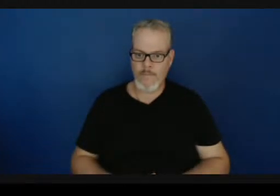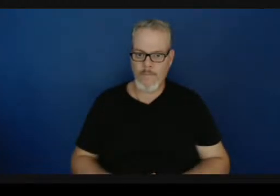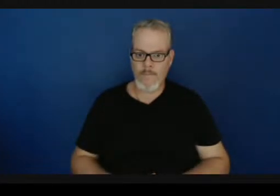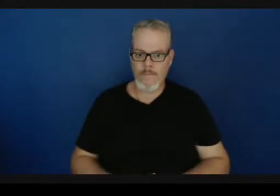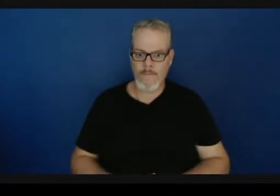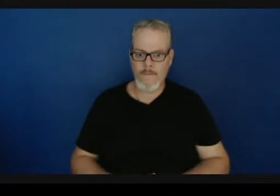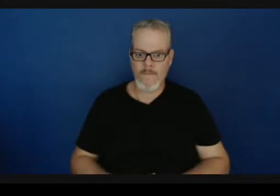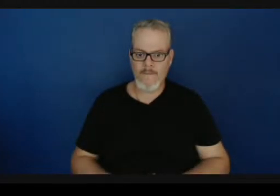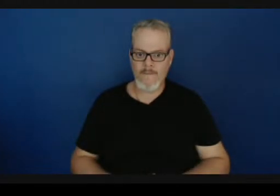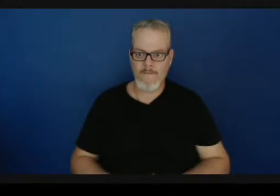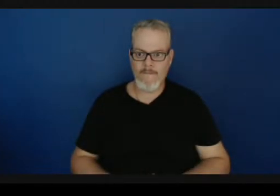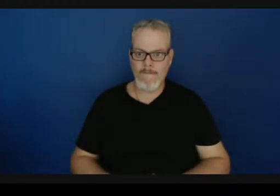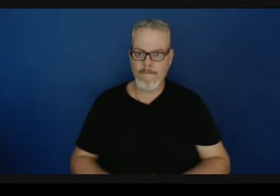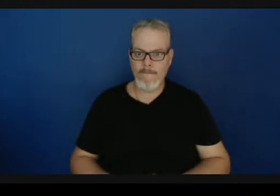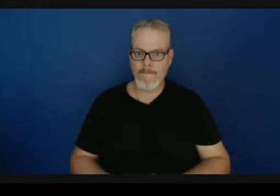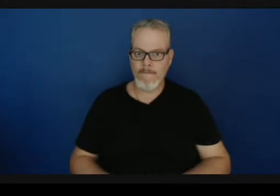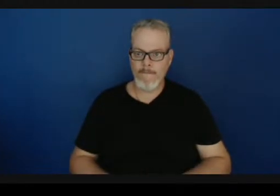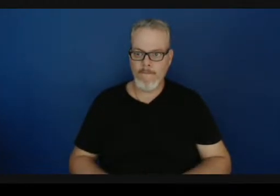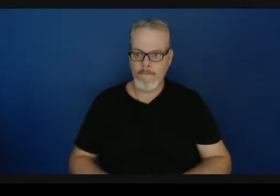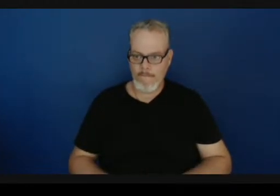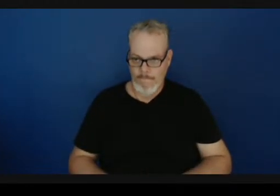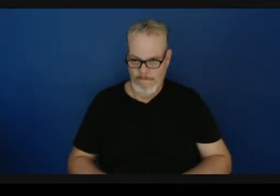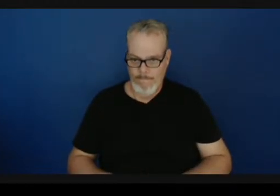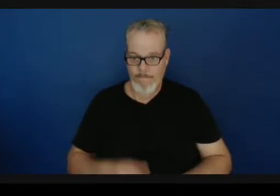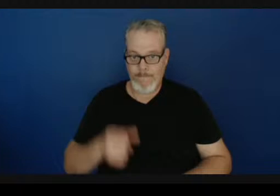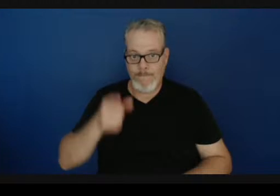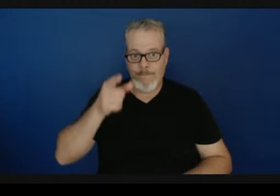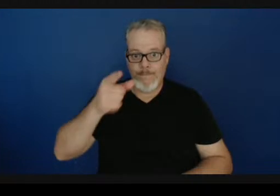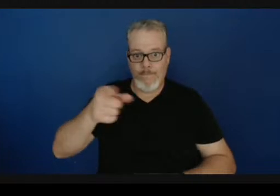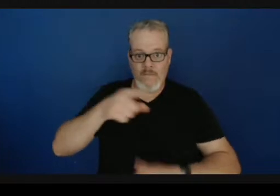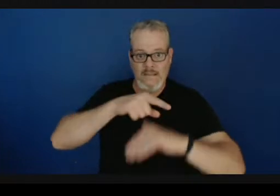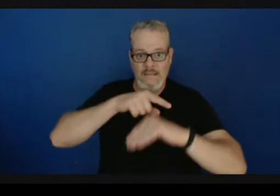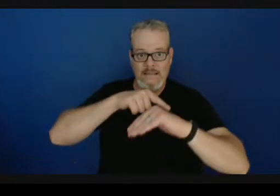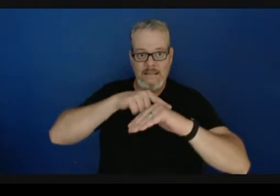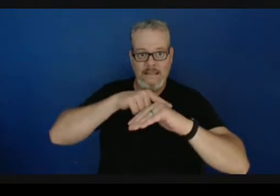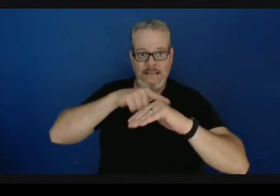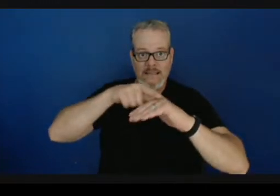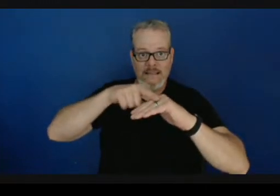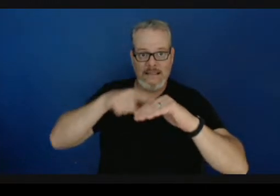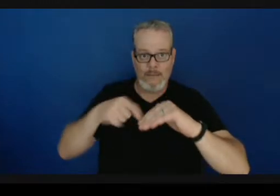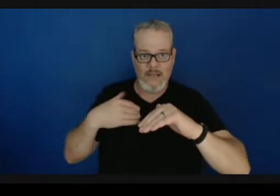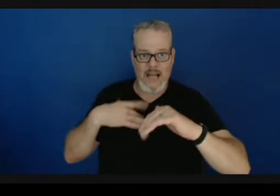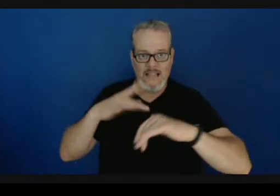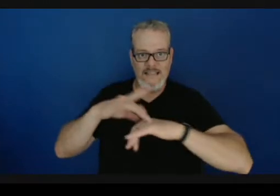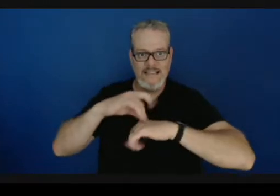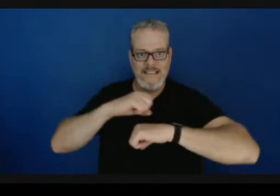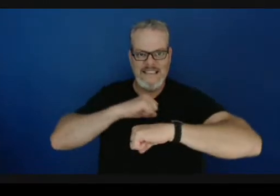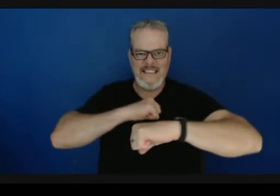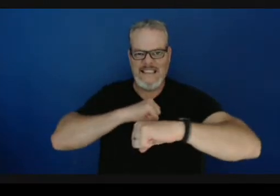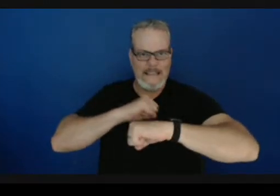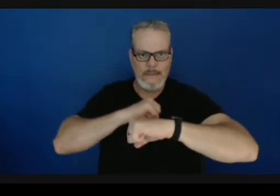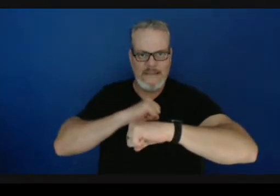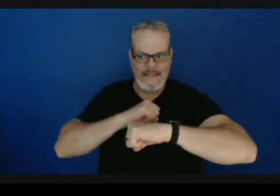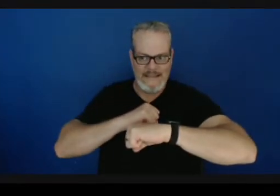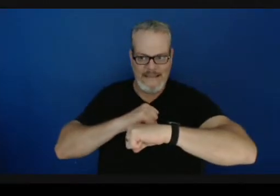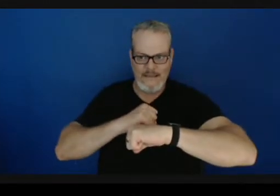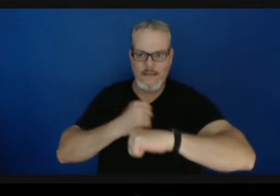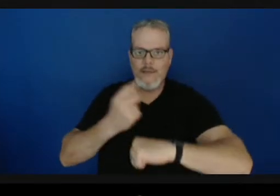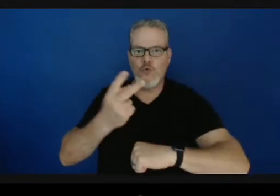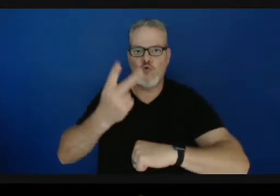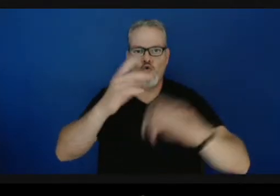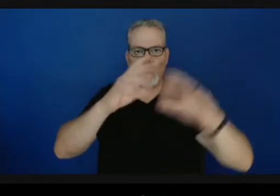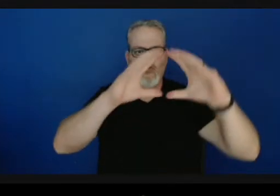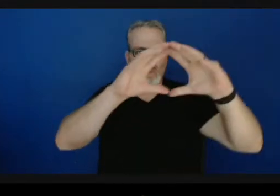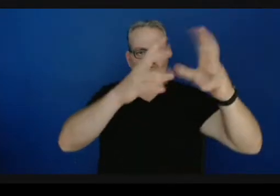they noted as well, seismicity at the summit occurs in 2 clusters. We have a slightly